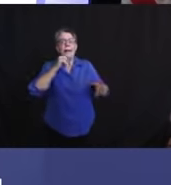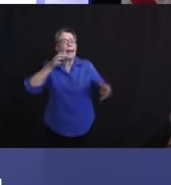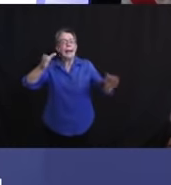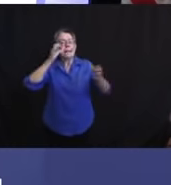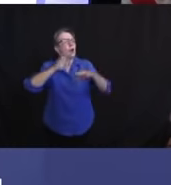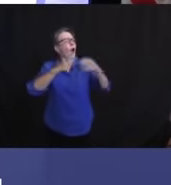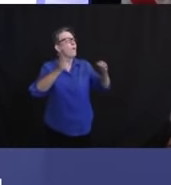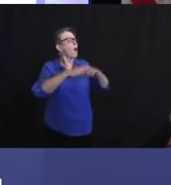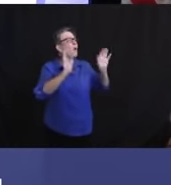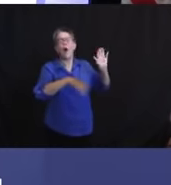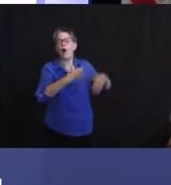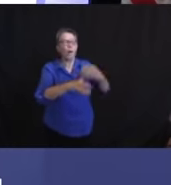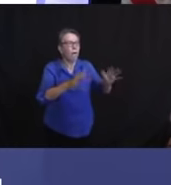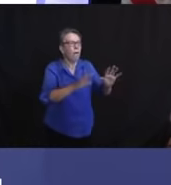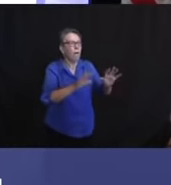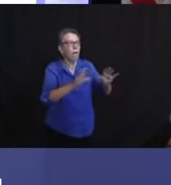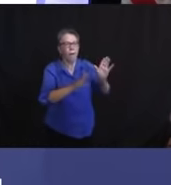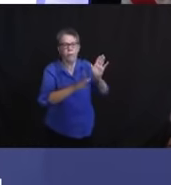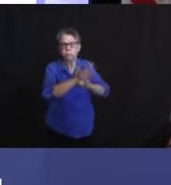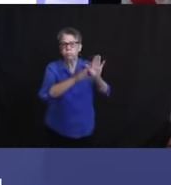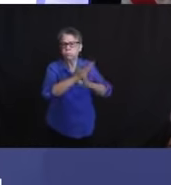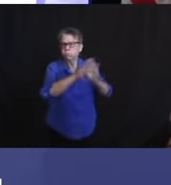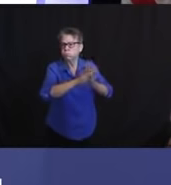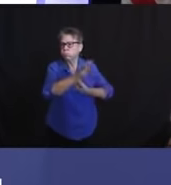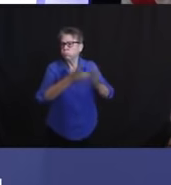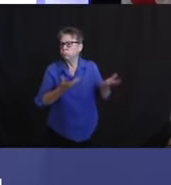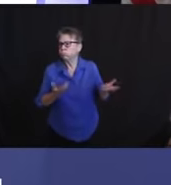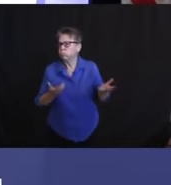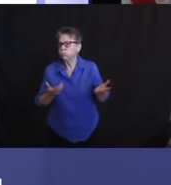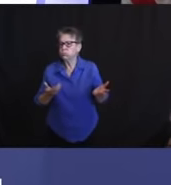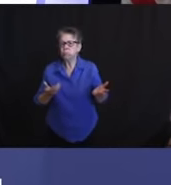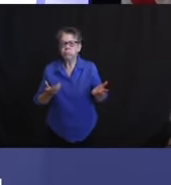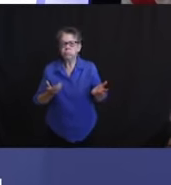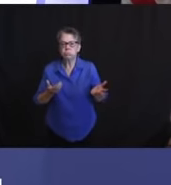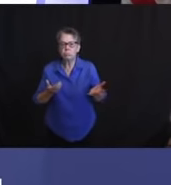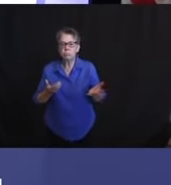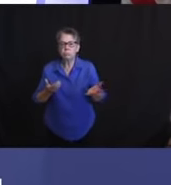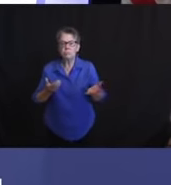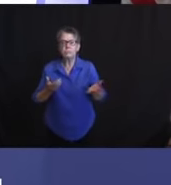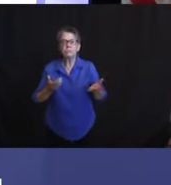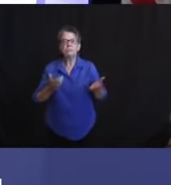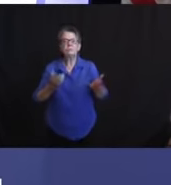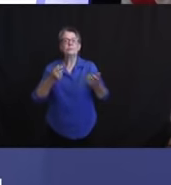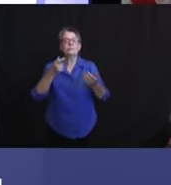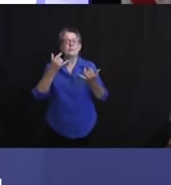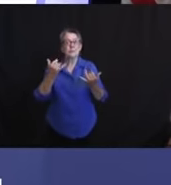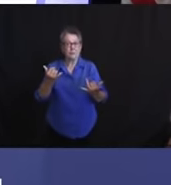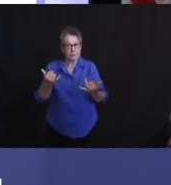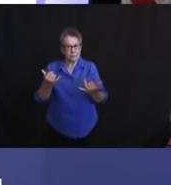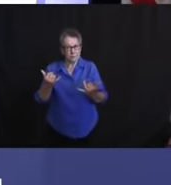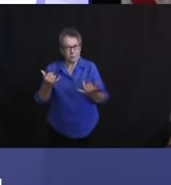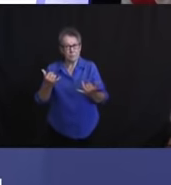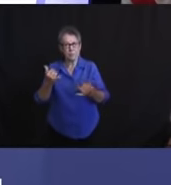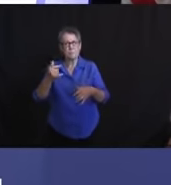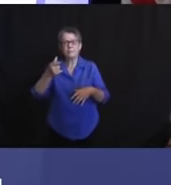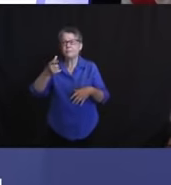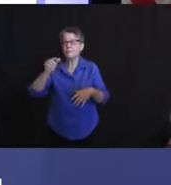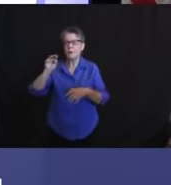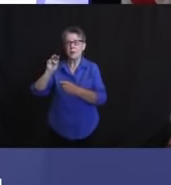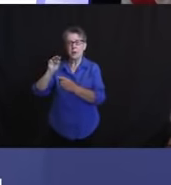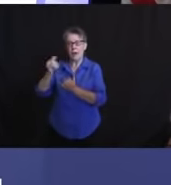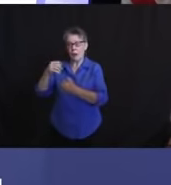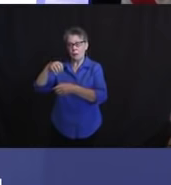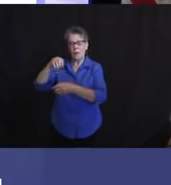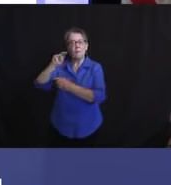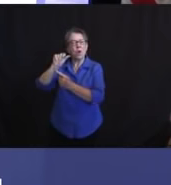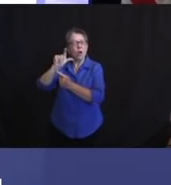social distancing is easier to achieve and maintain, and it is easier to require customers to wear face coverings while